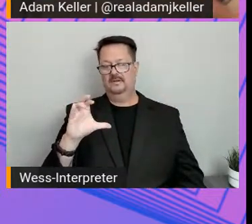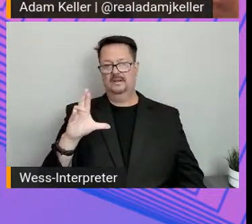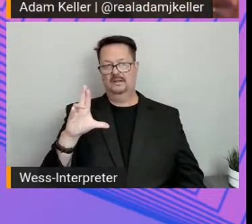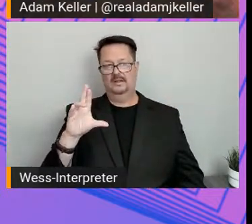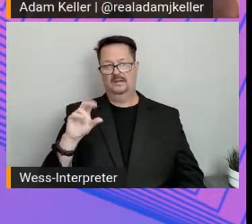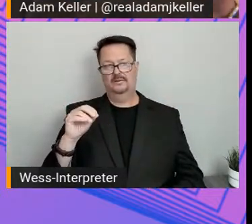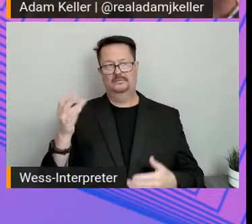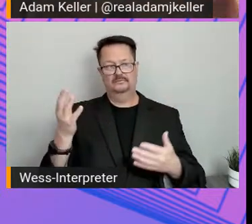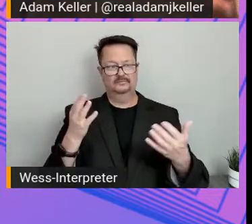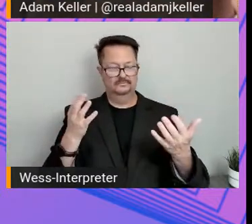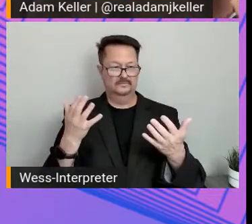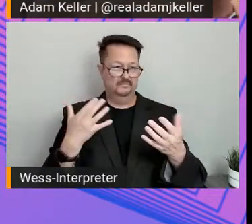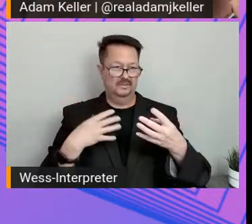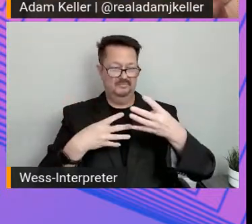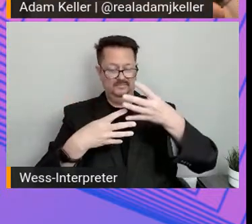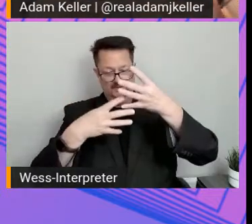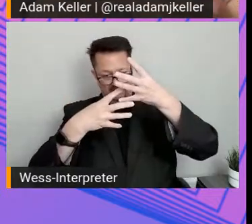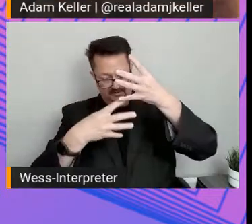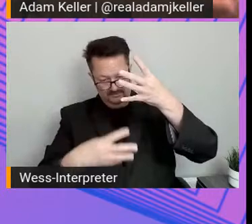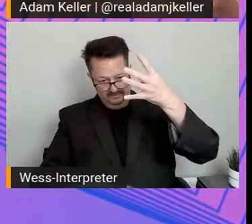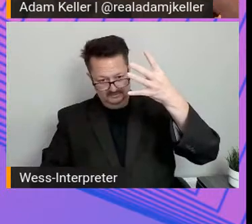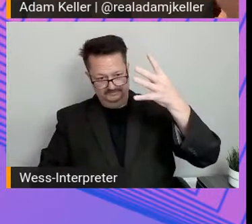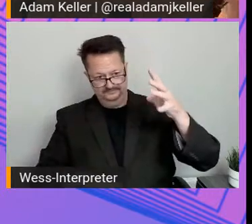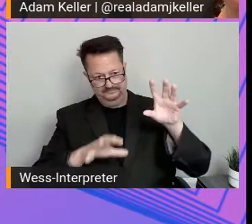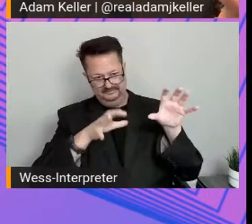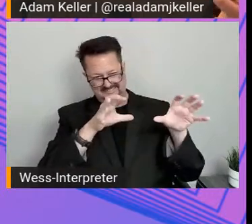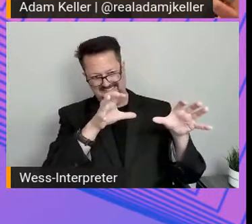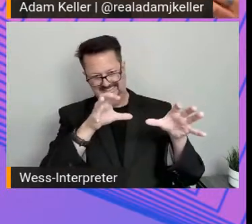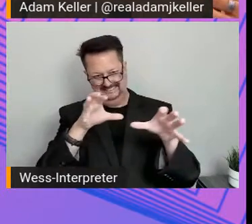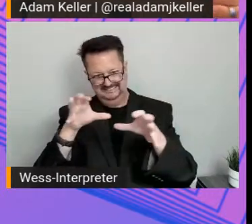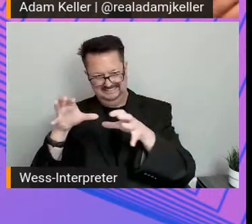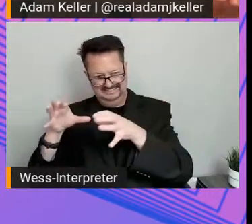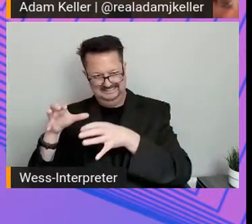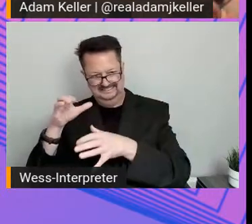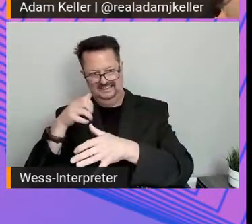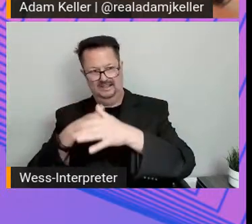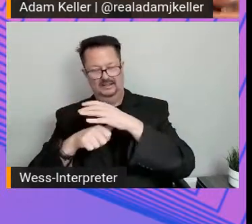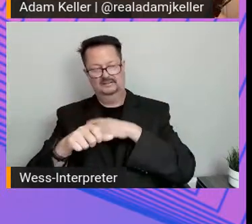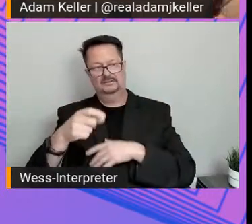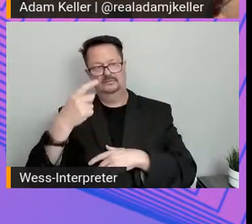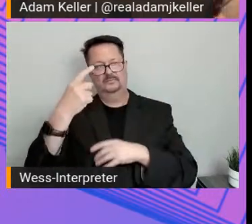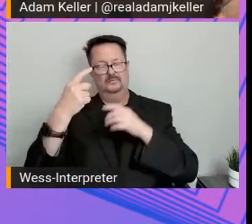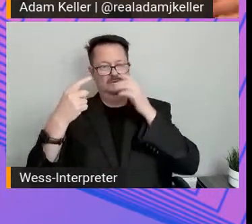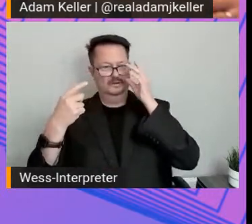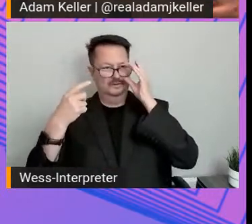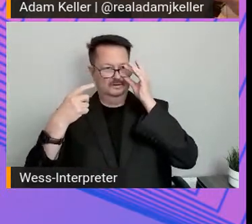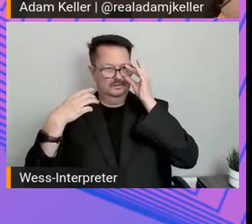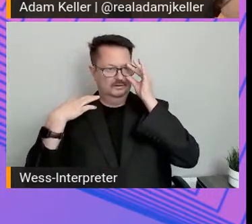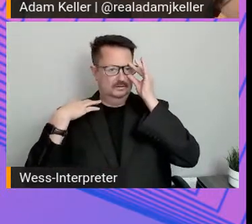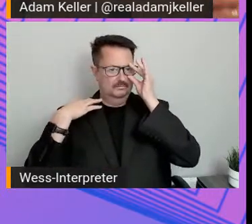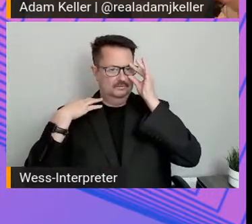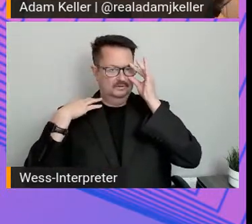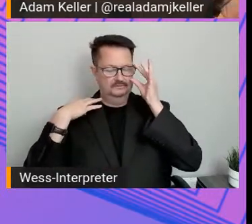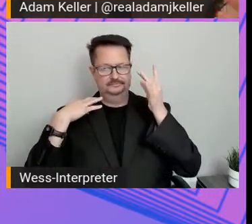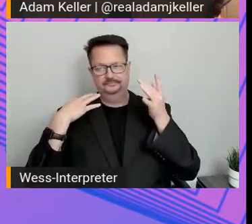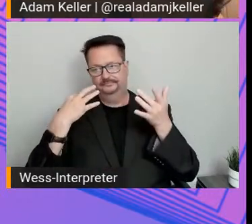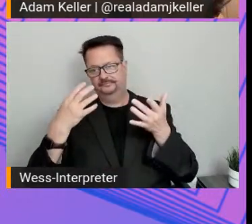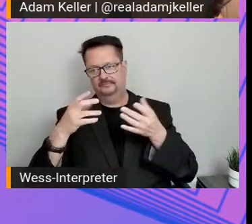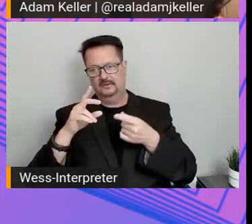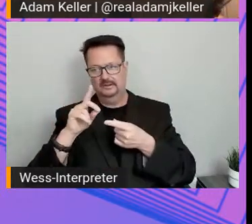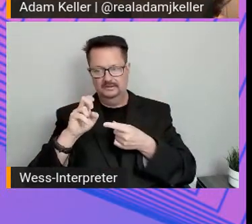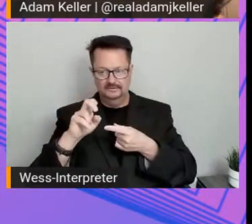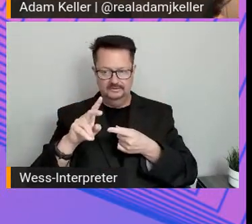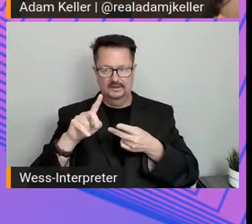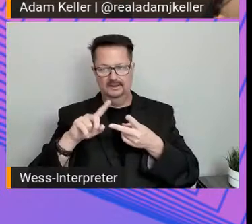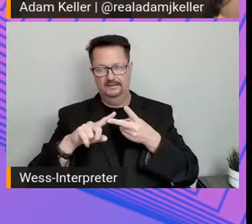or many containerized services that run under one application. And then you have your environment. So this is often your dev, test, and